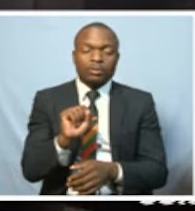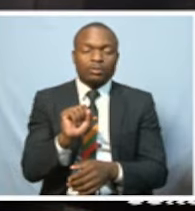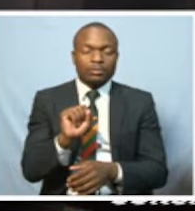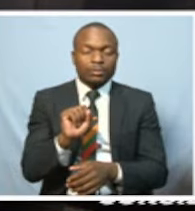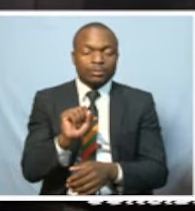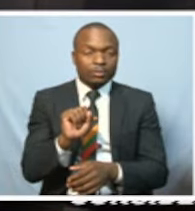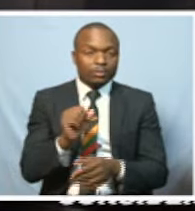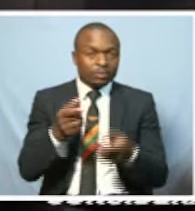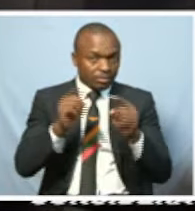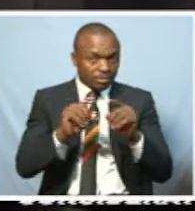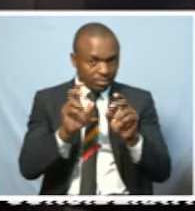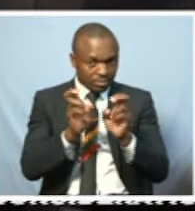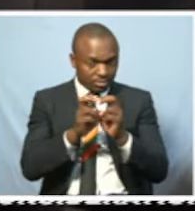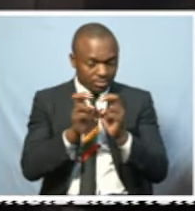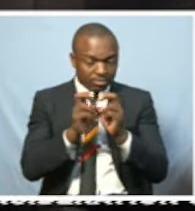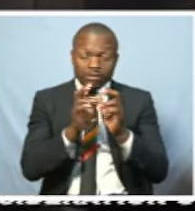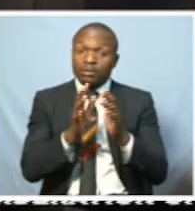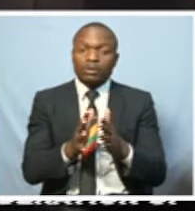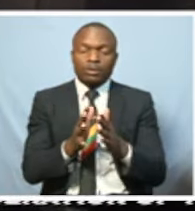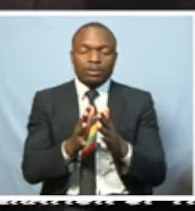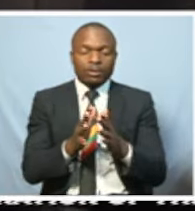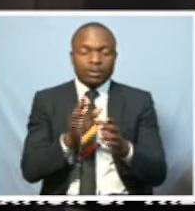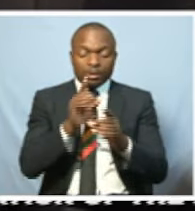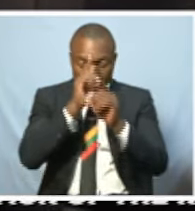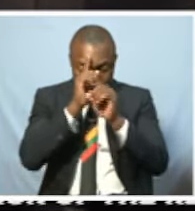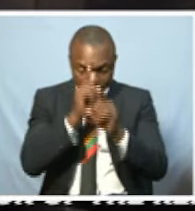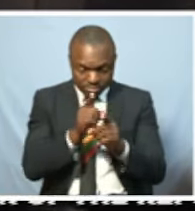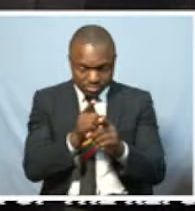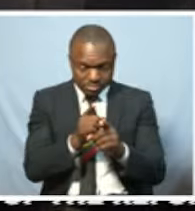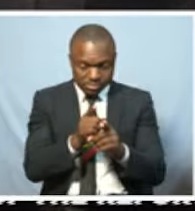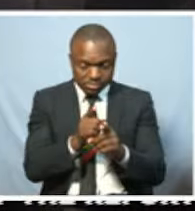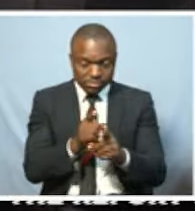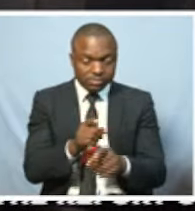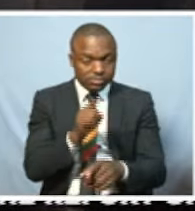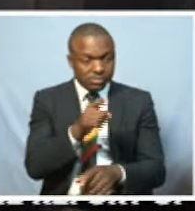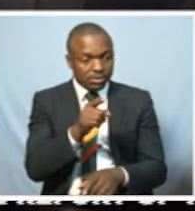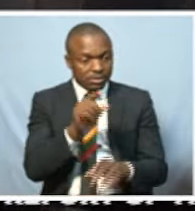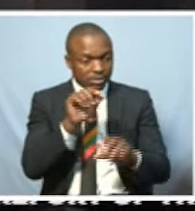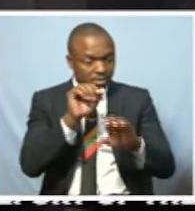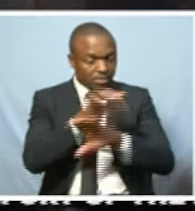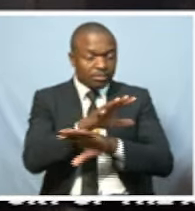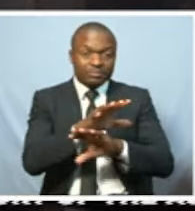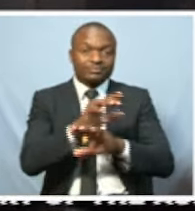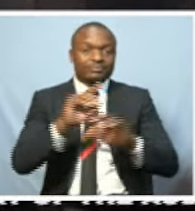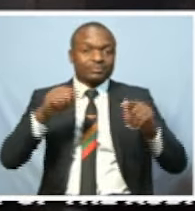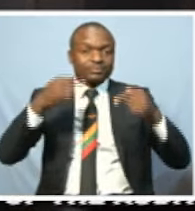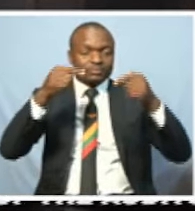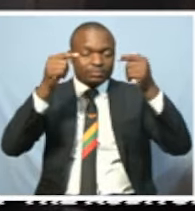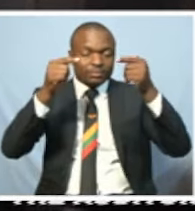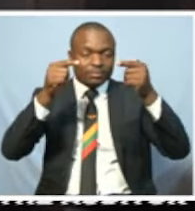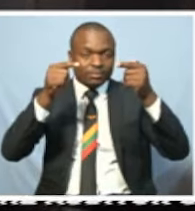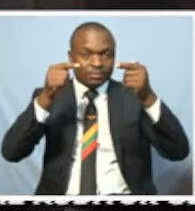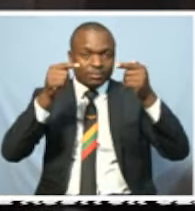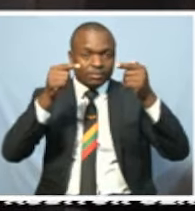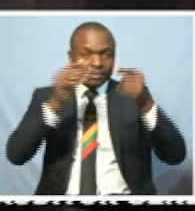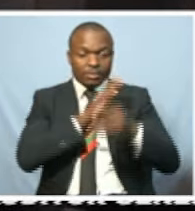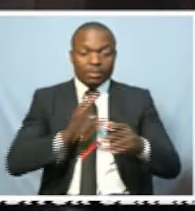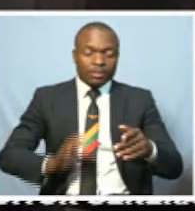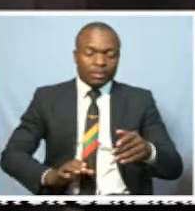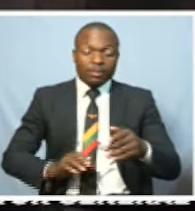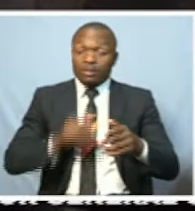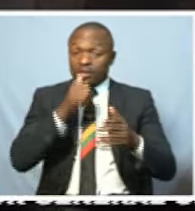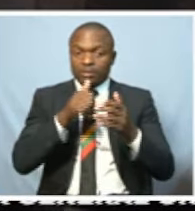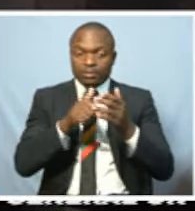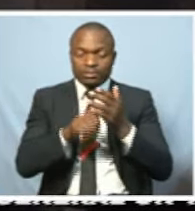when a contract is decided, obviously, you send the successful bidder a letter of offer.